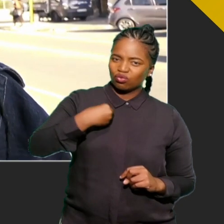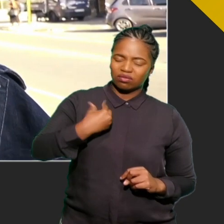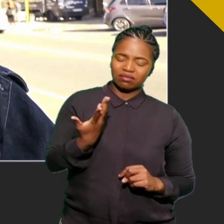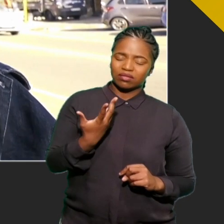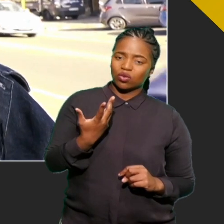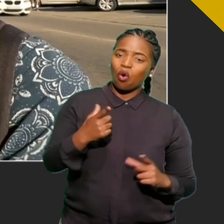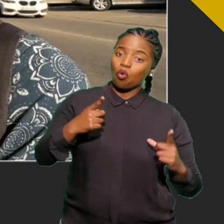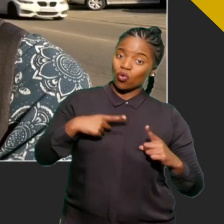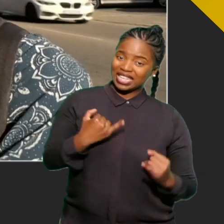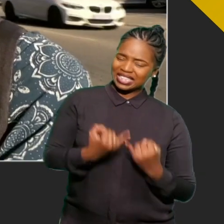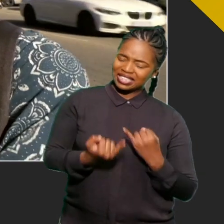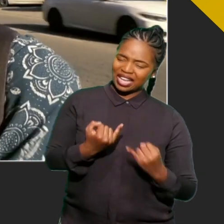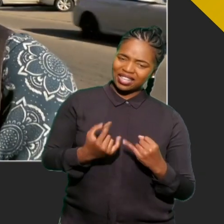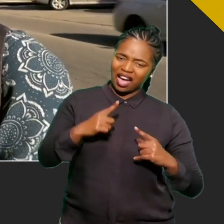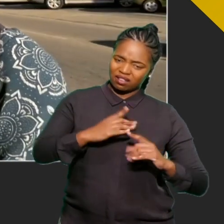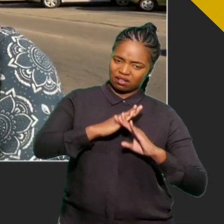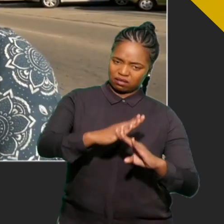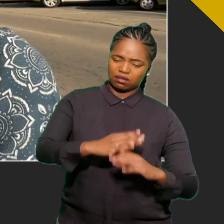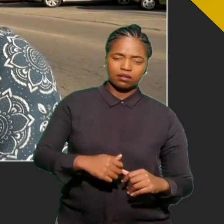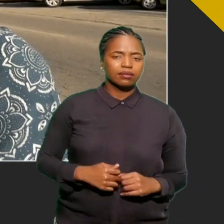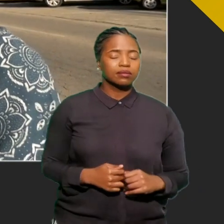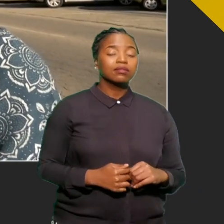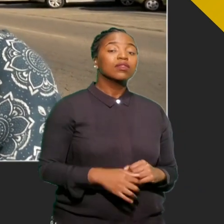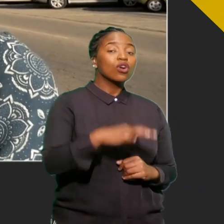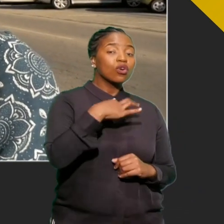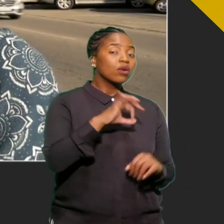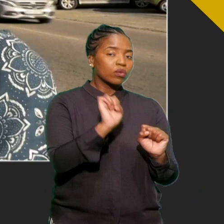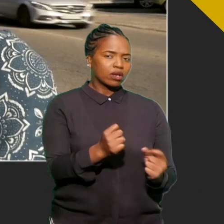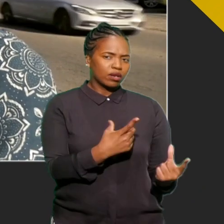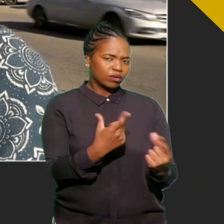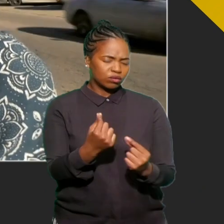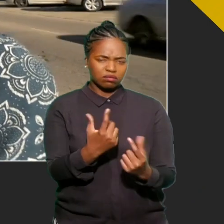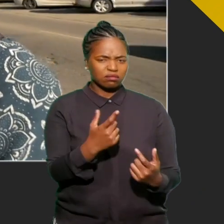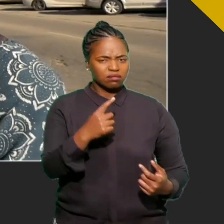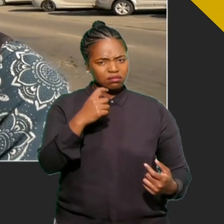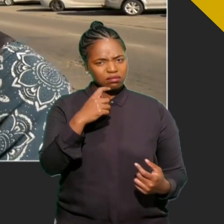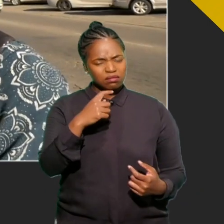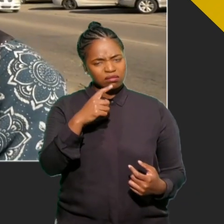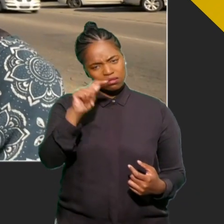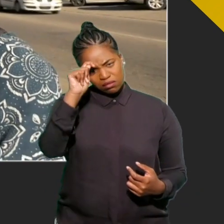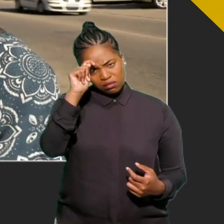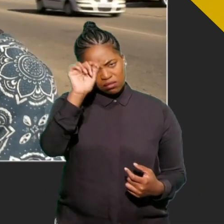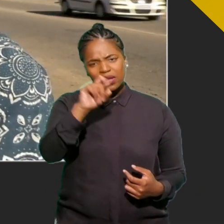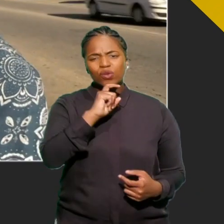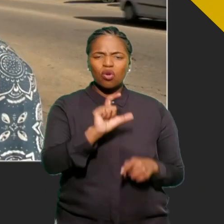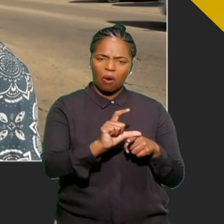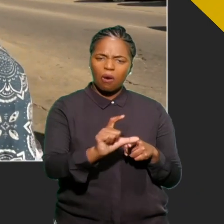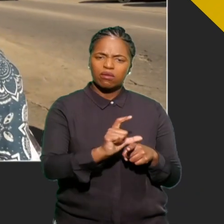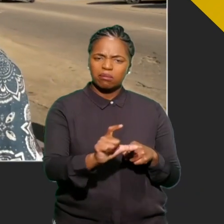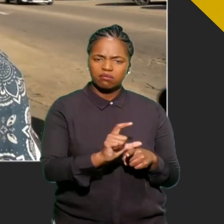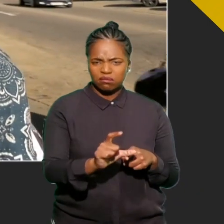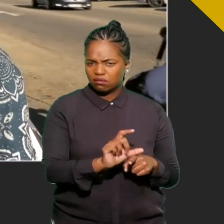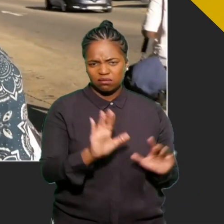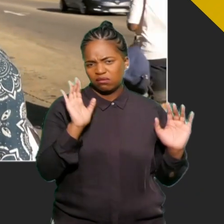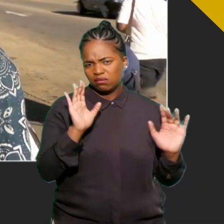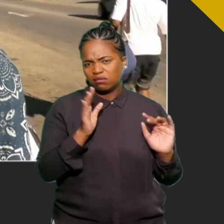just prevention. Young men and young women, I think we should do our part. Well, guys should always use condoms when they have sex. And